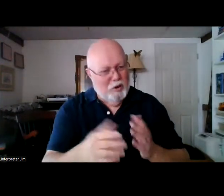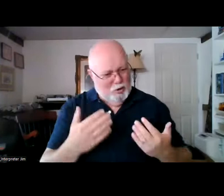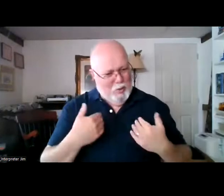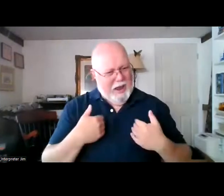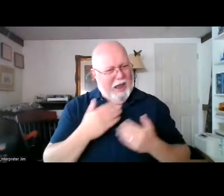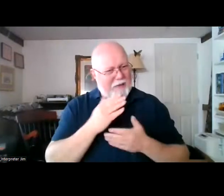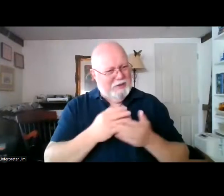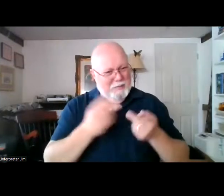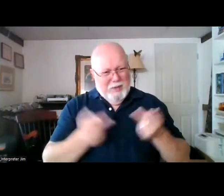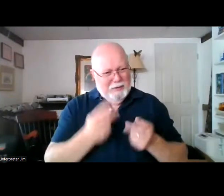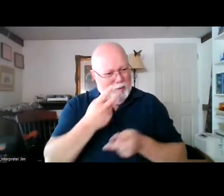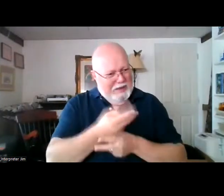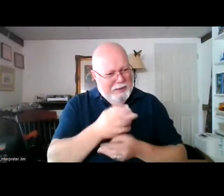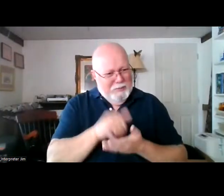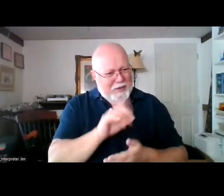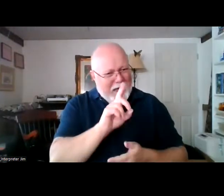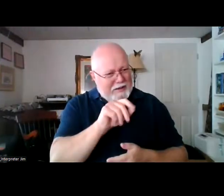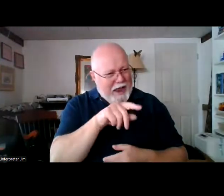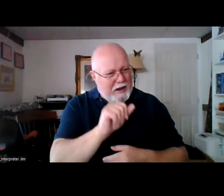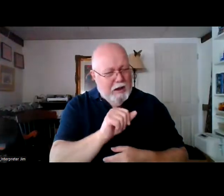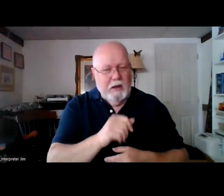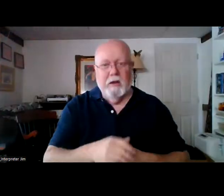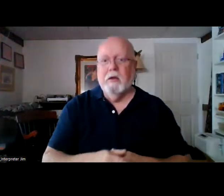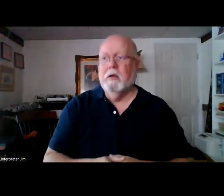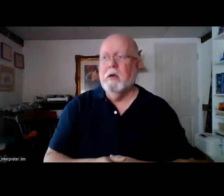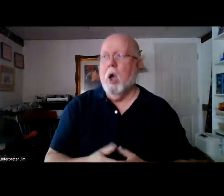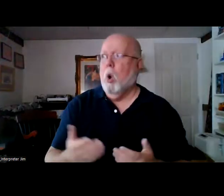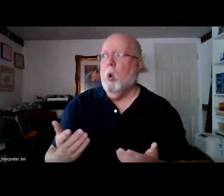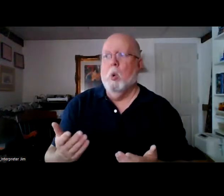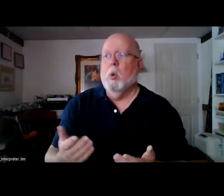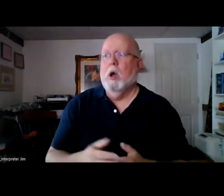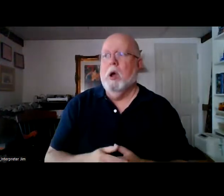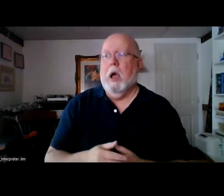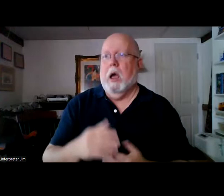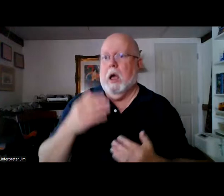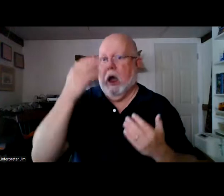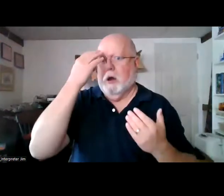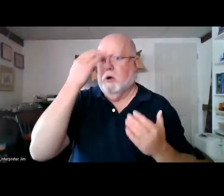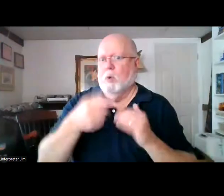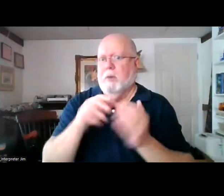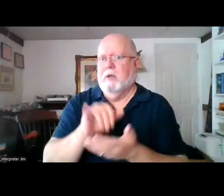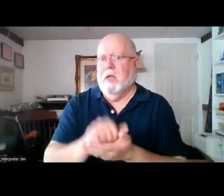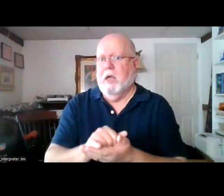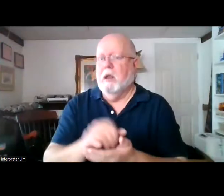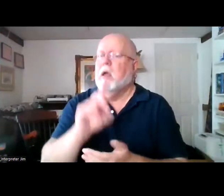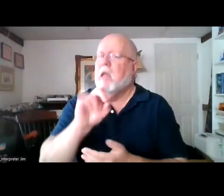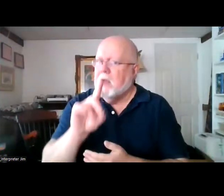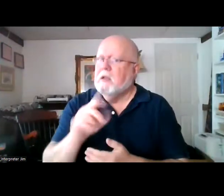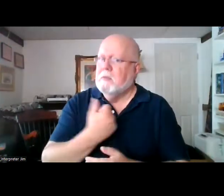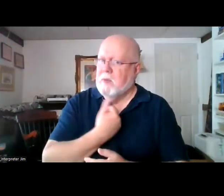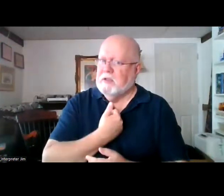yeah. Not that I'm aware of, because I did a lot. I did a lot of digging and a lot of research with